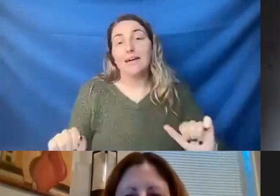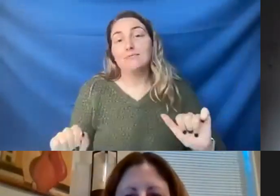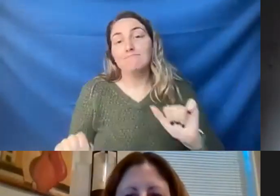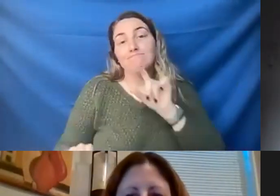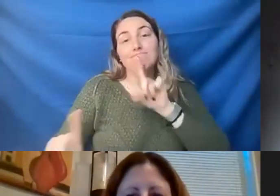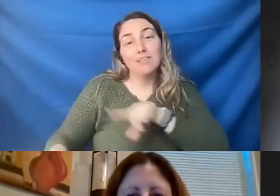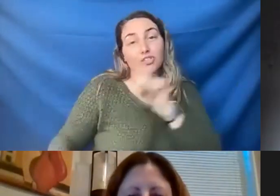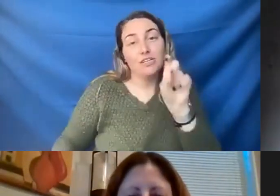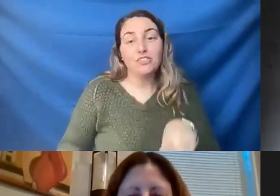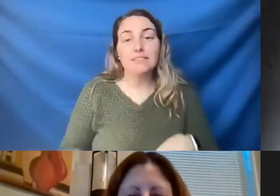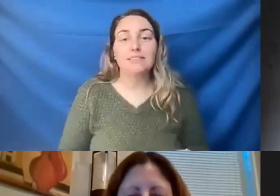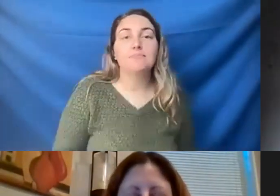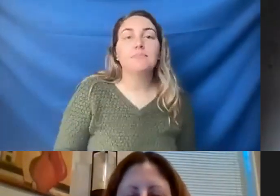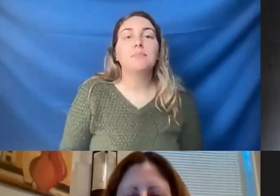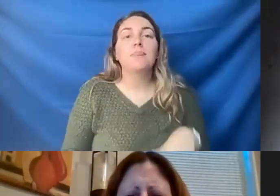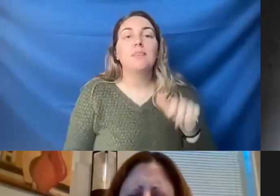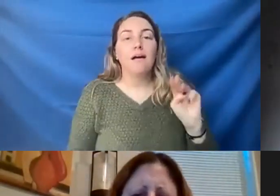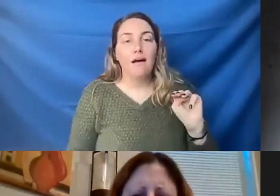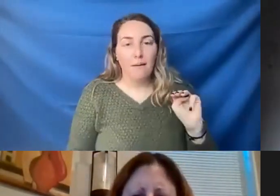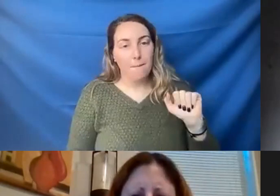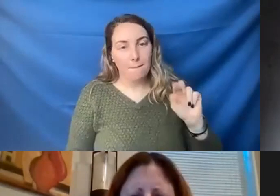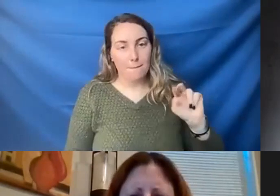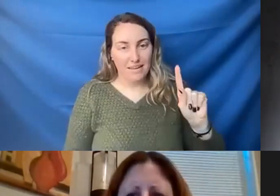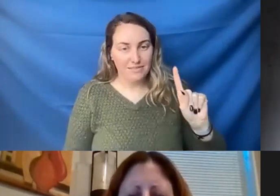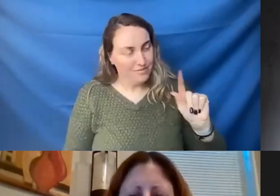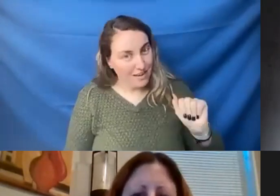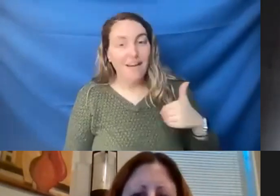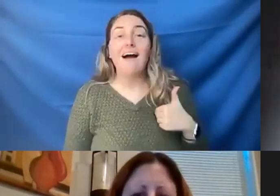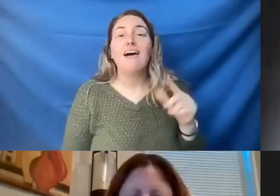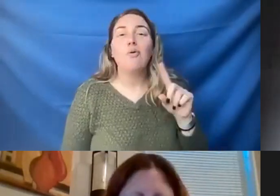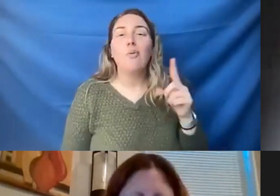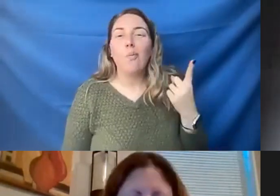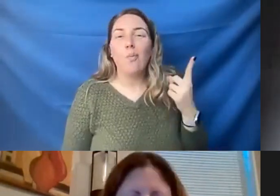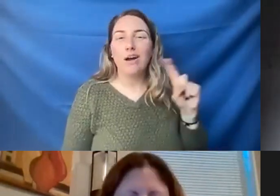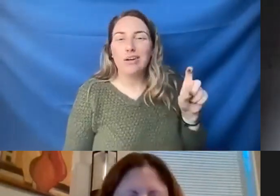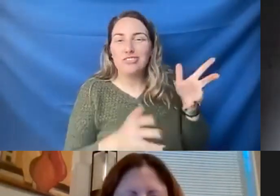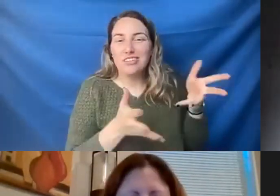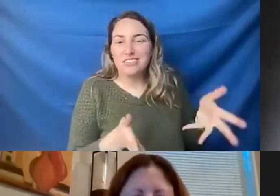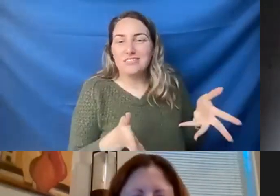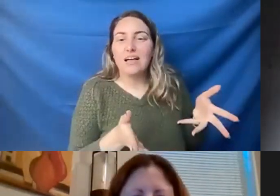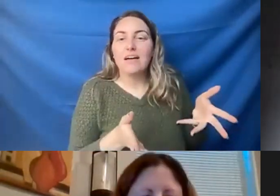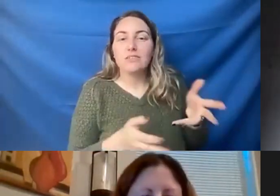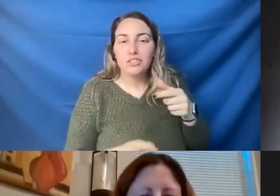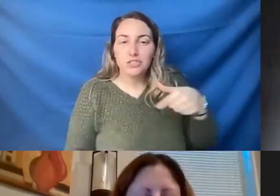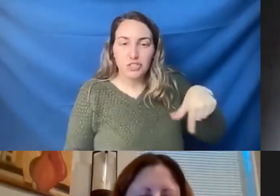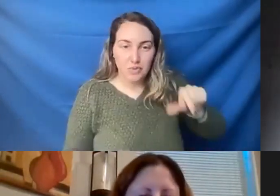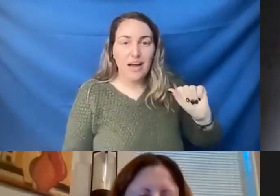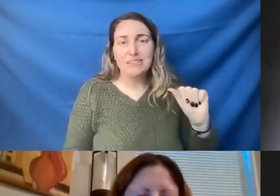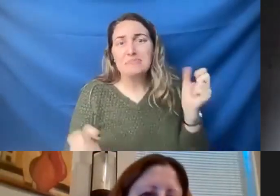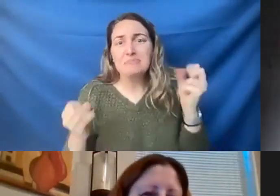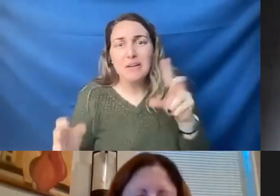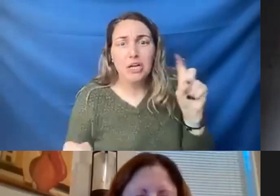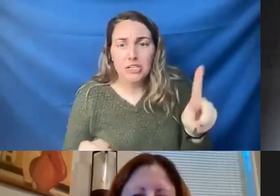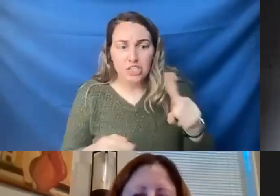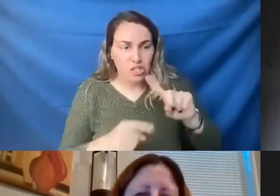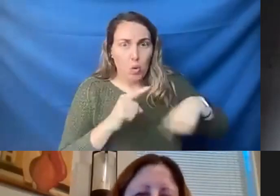We do have one question in the Q&A. And again, we've gotten a lot of questions about like, when will these materials be available? How will we know